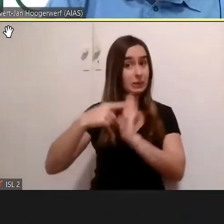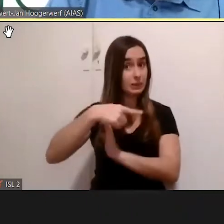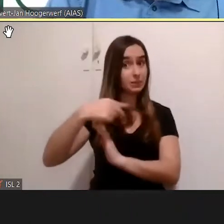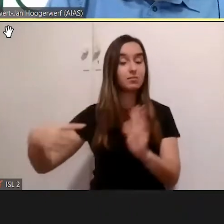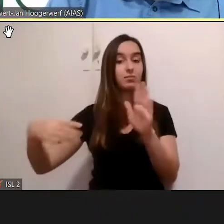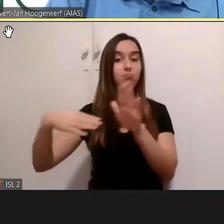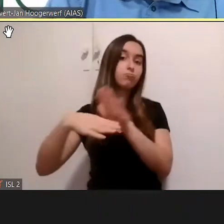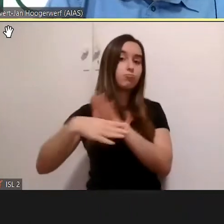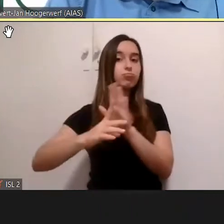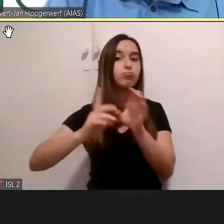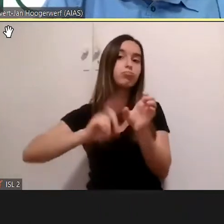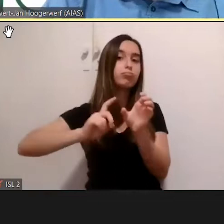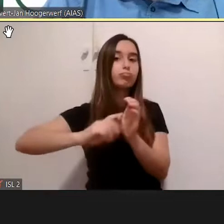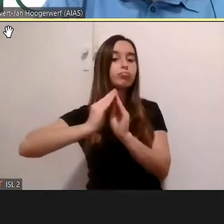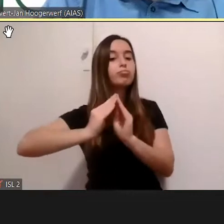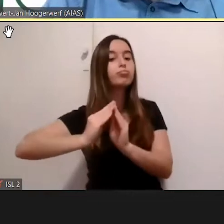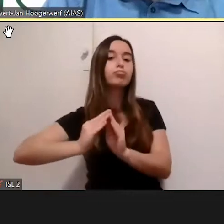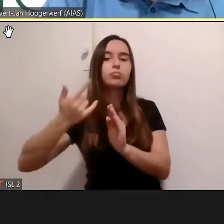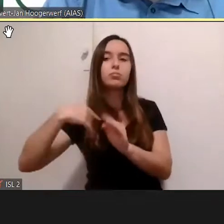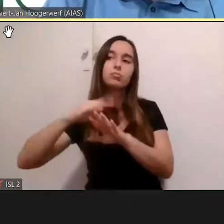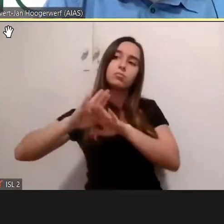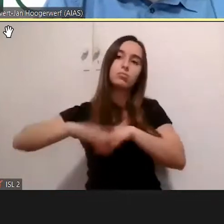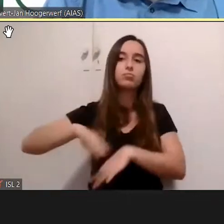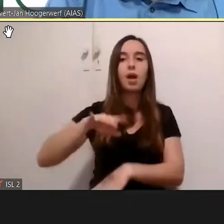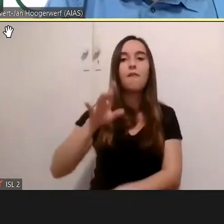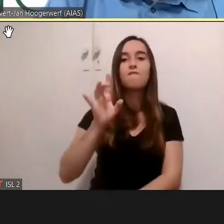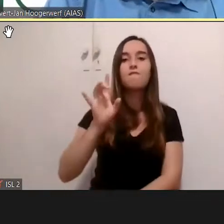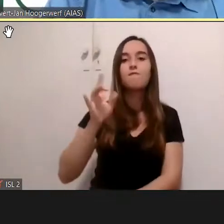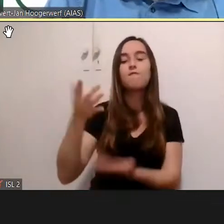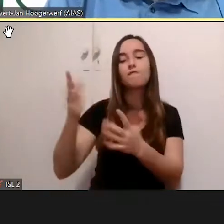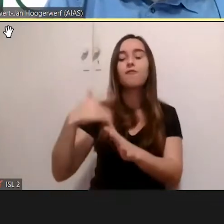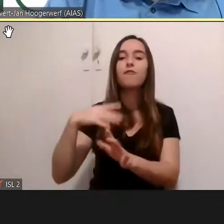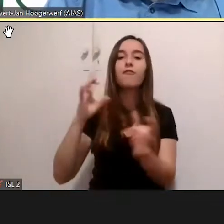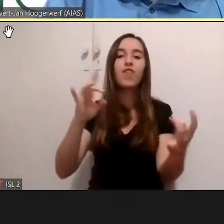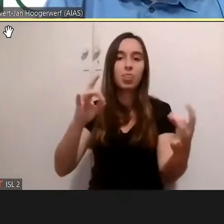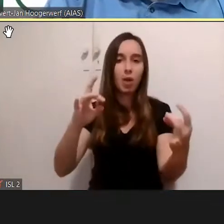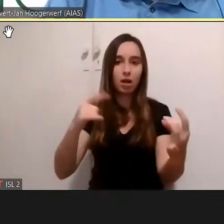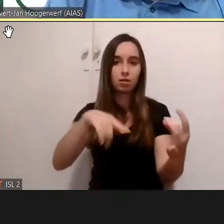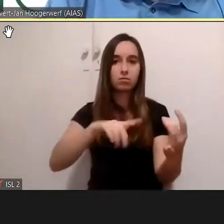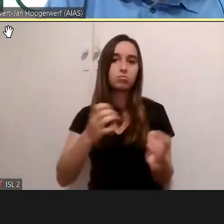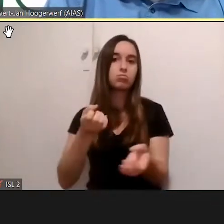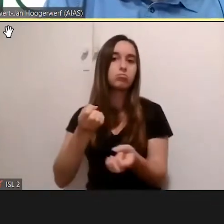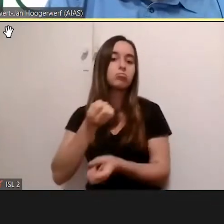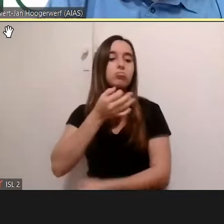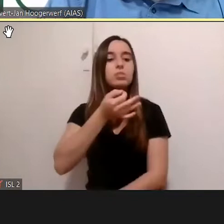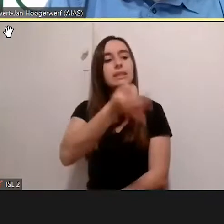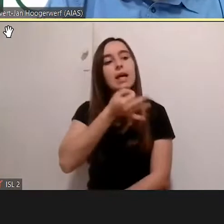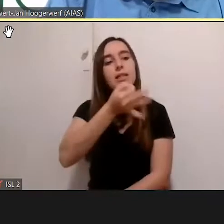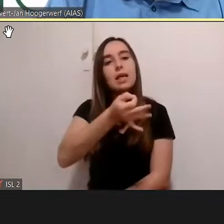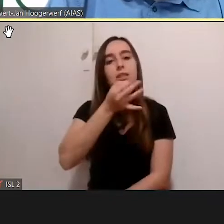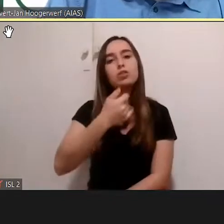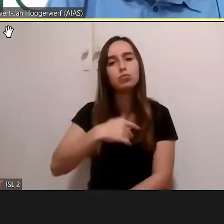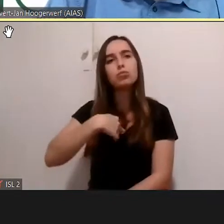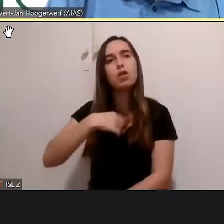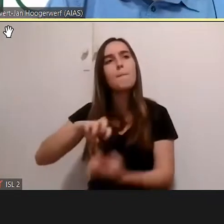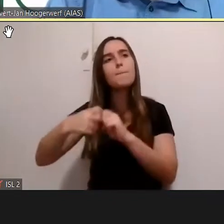it's nice to see that if a lot of attention goes into the design process itself and all these accessibility issues are properly addressed, you